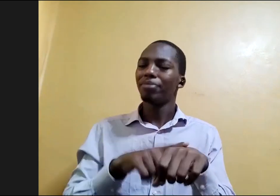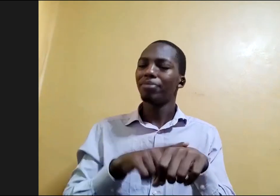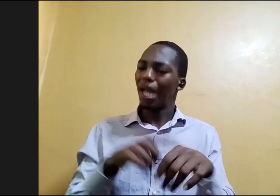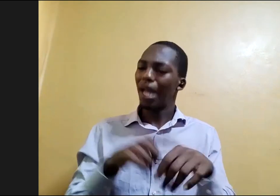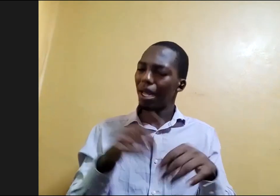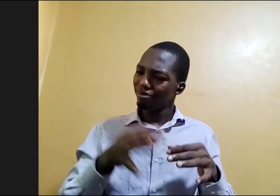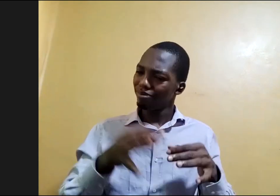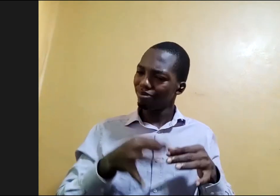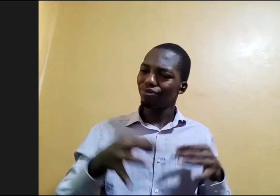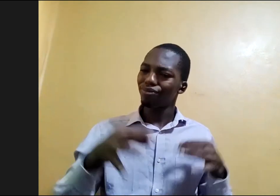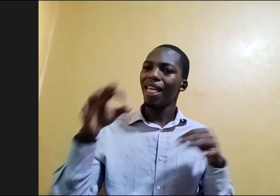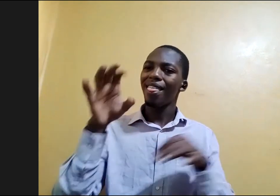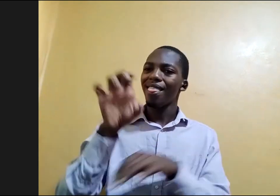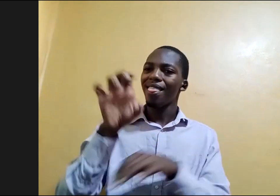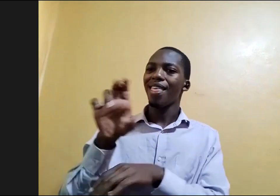has